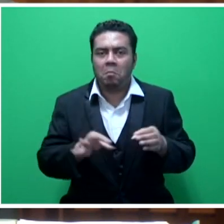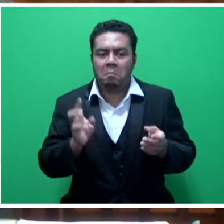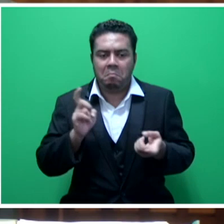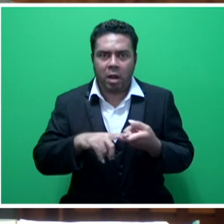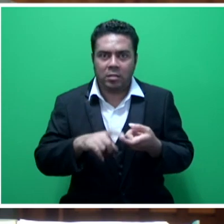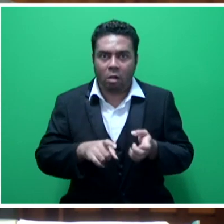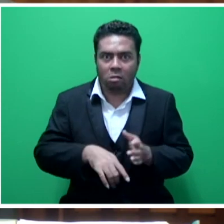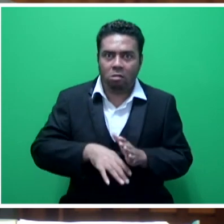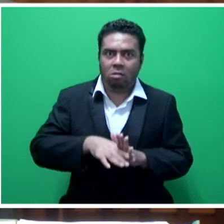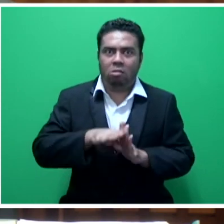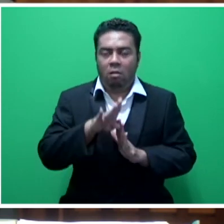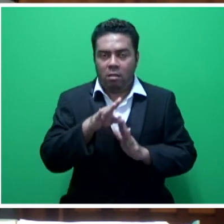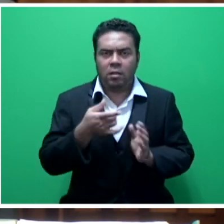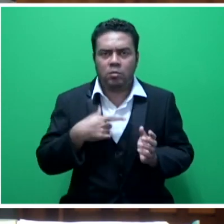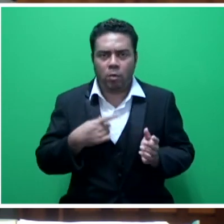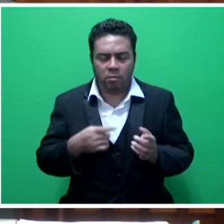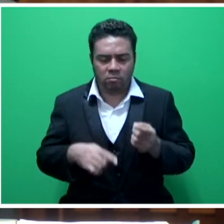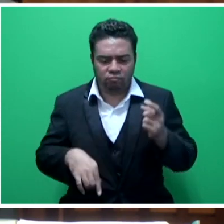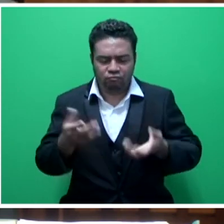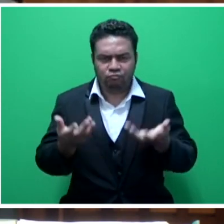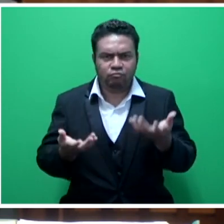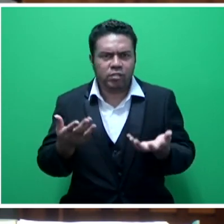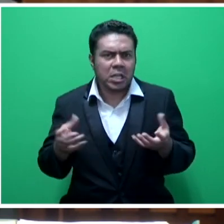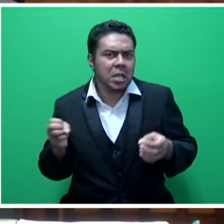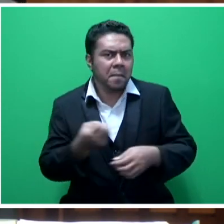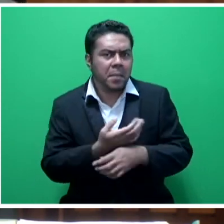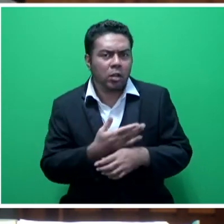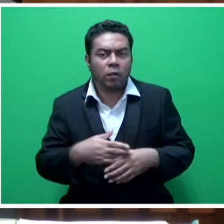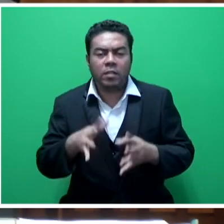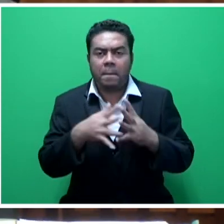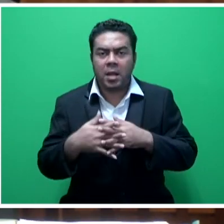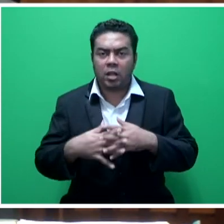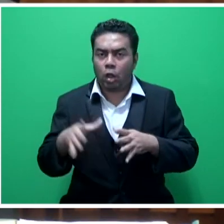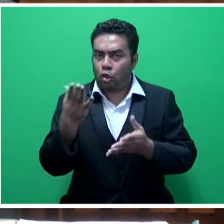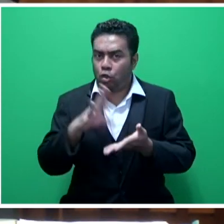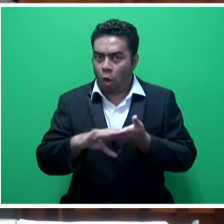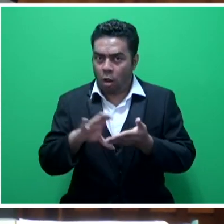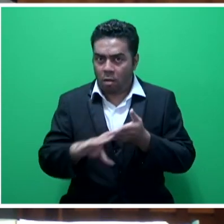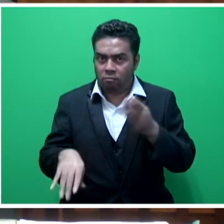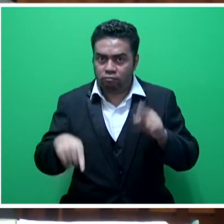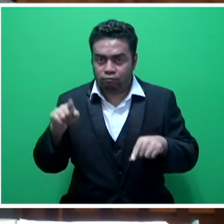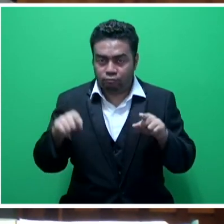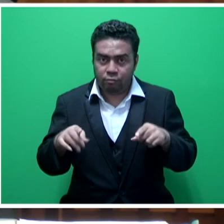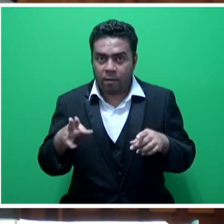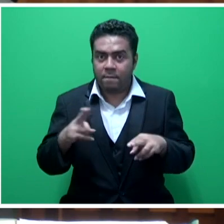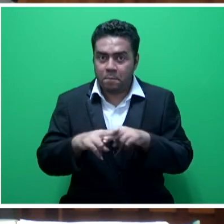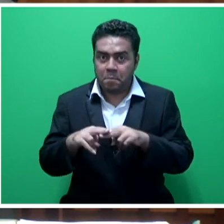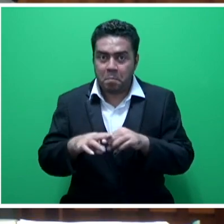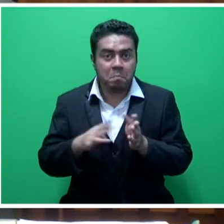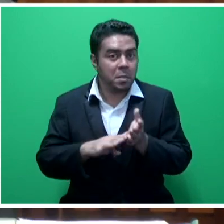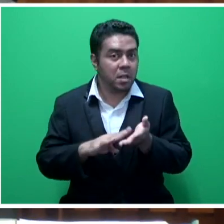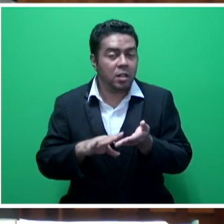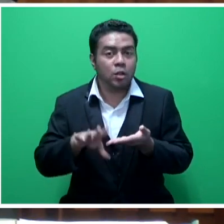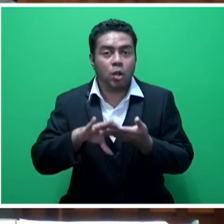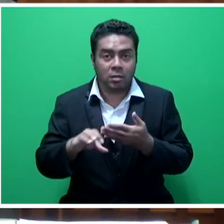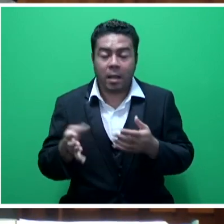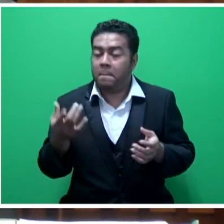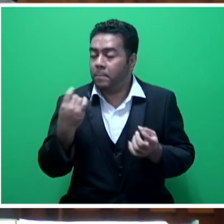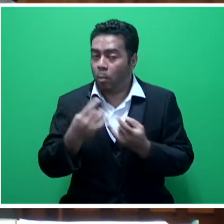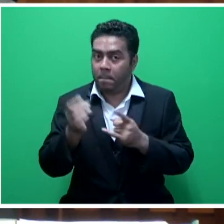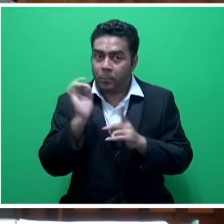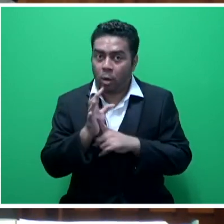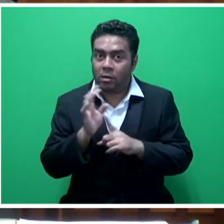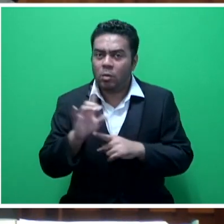million, impact of the stronger US dollar exchange rates on all US dollar costs, Fijian $11 million, and most importantly,